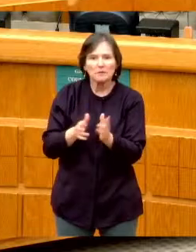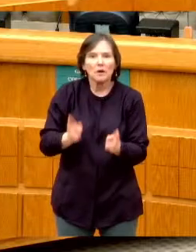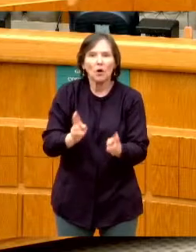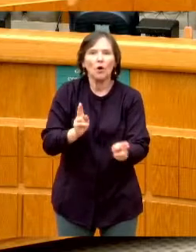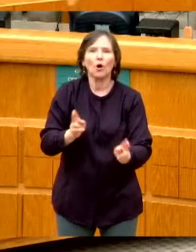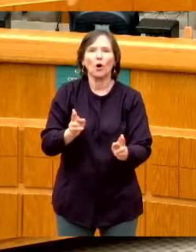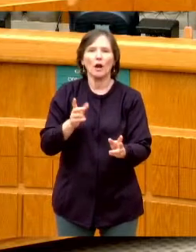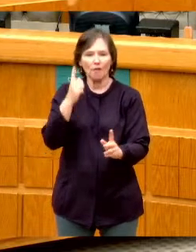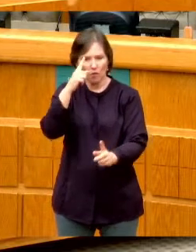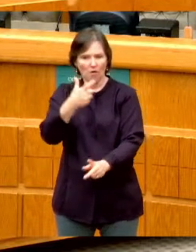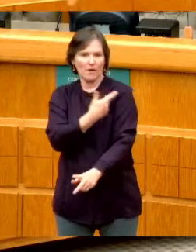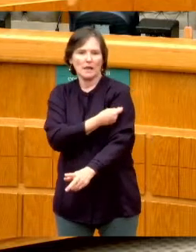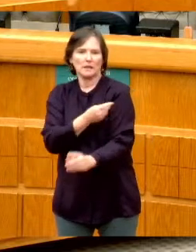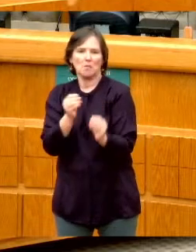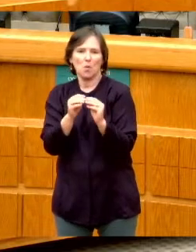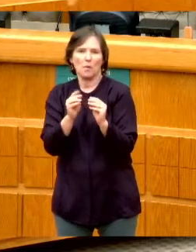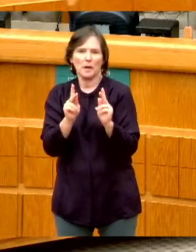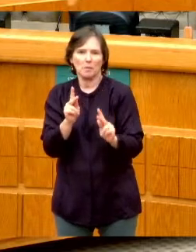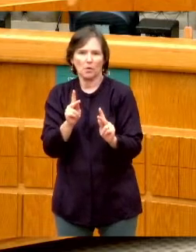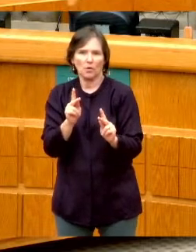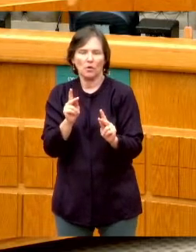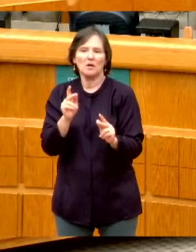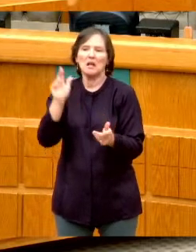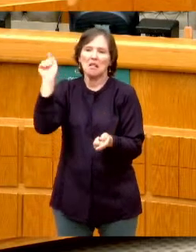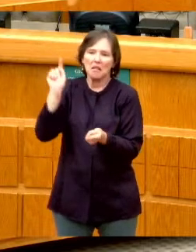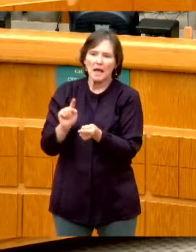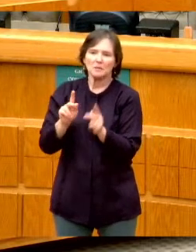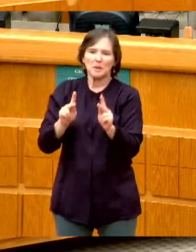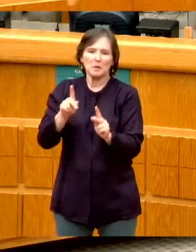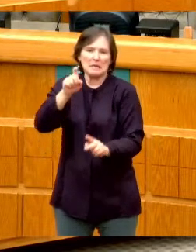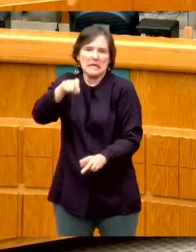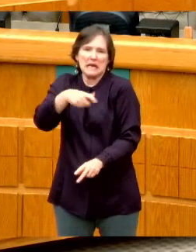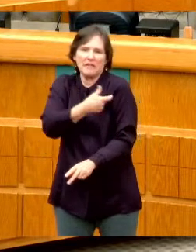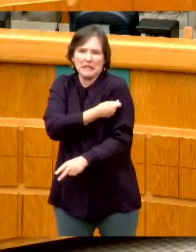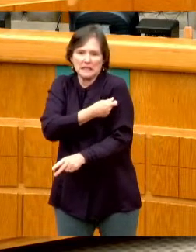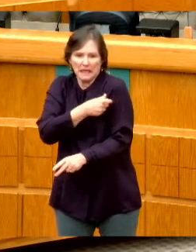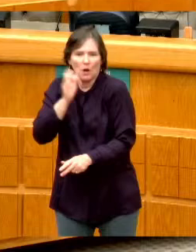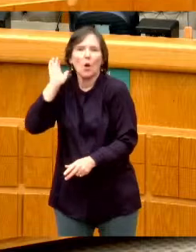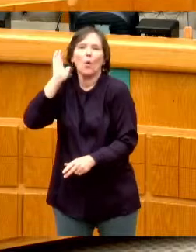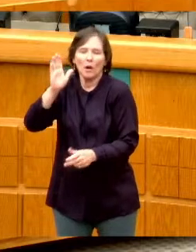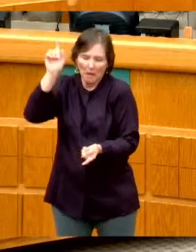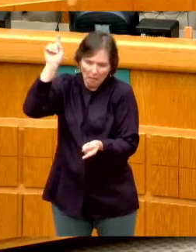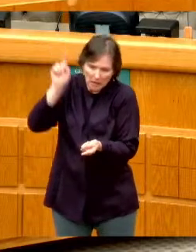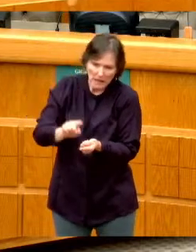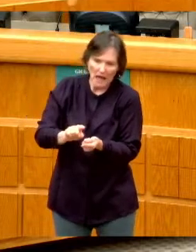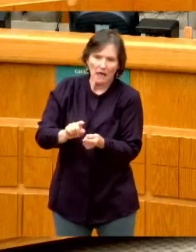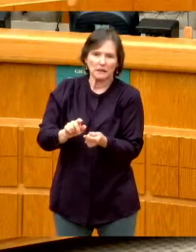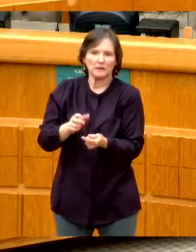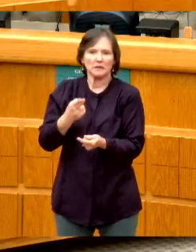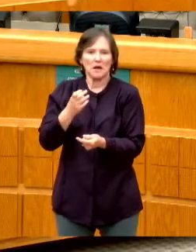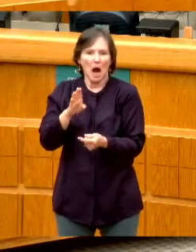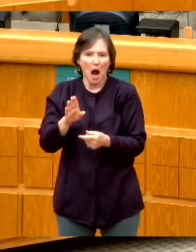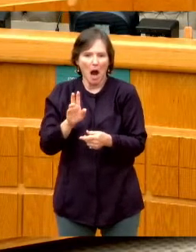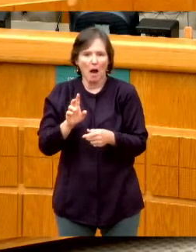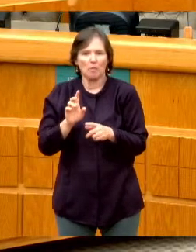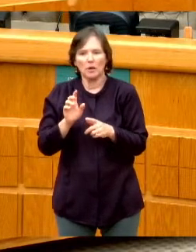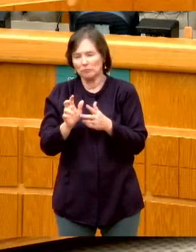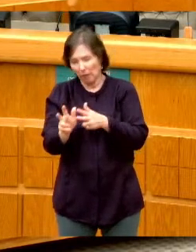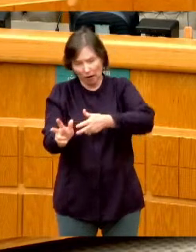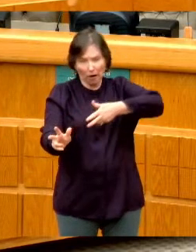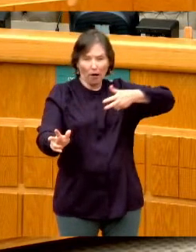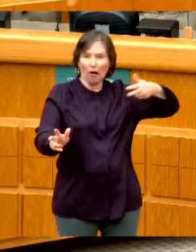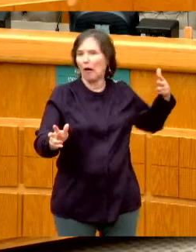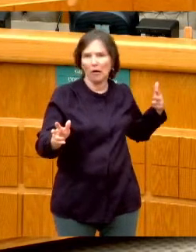a great regional purpose, our goal is to make sure we have mass distribution where the people live. And so I